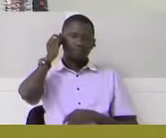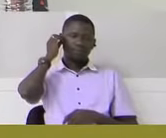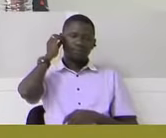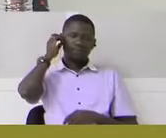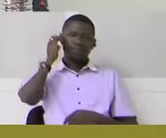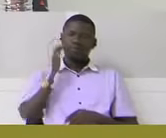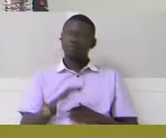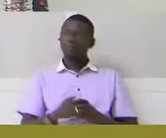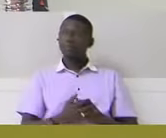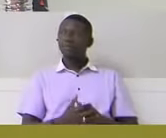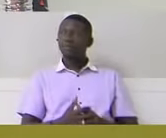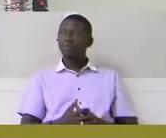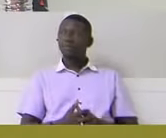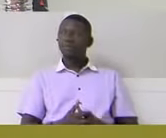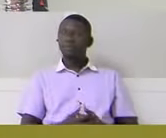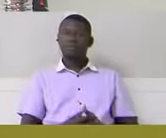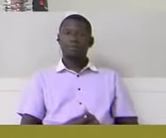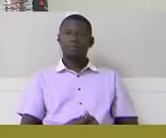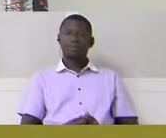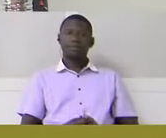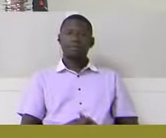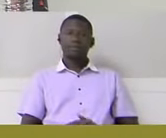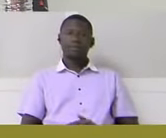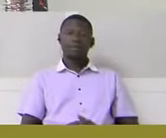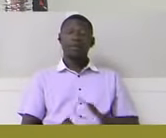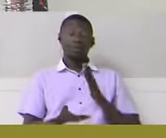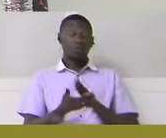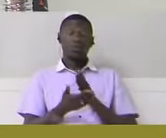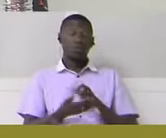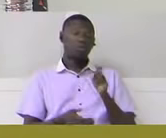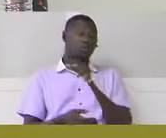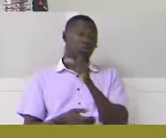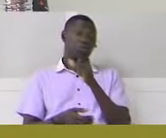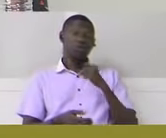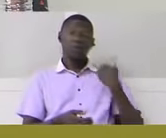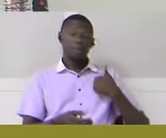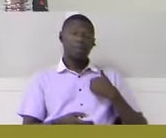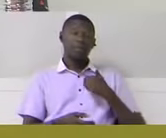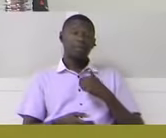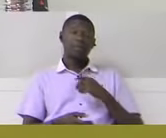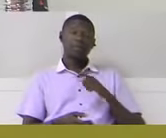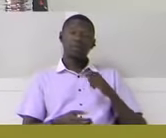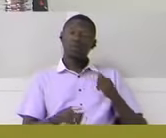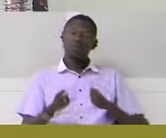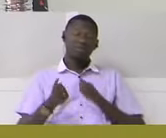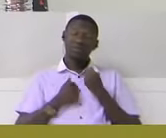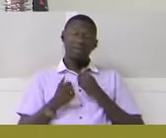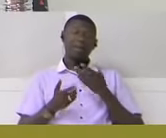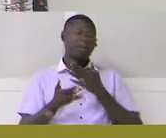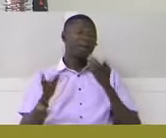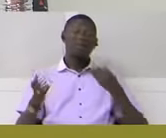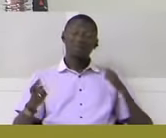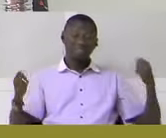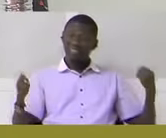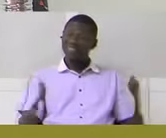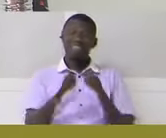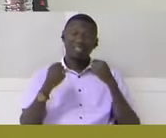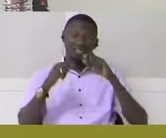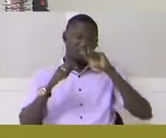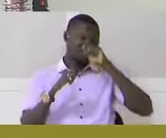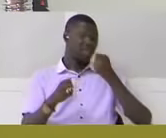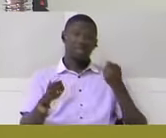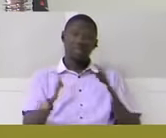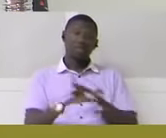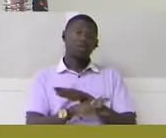Unfortunately, those victims were not able to survive, and many of them were crushed under your vehicles. Kita balafati